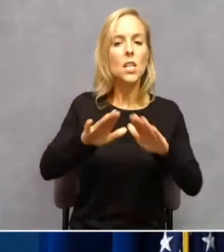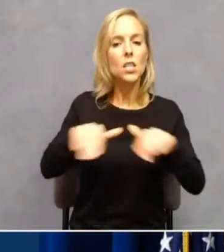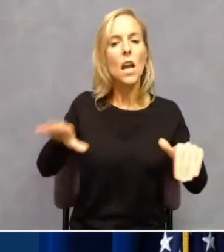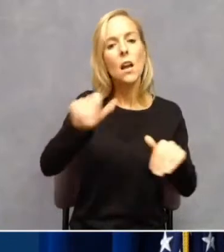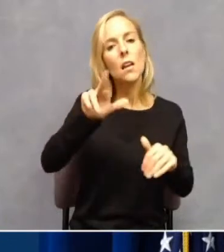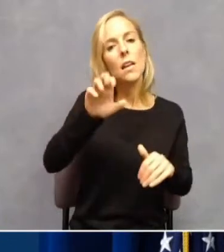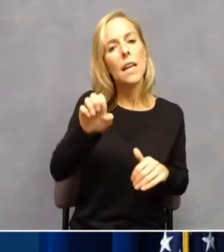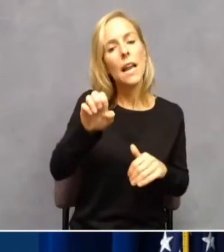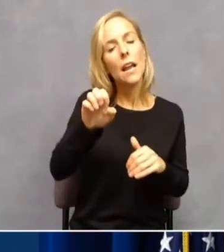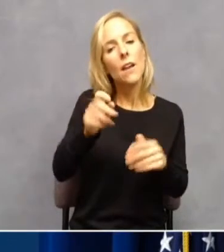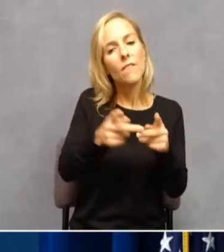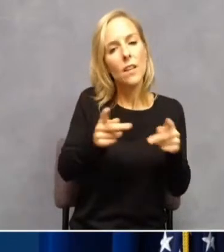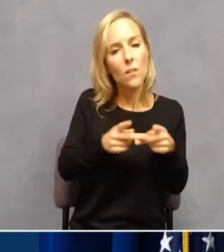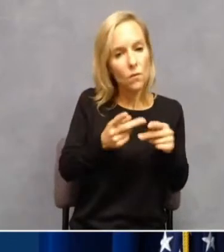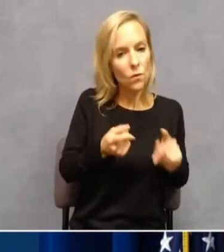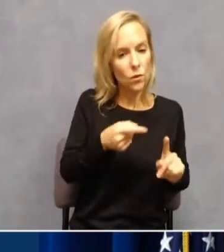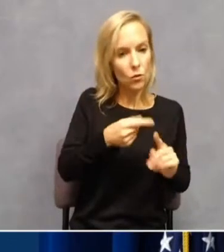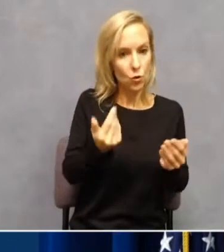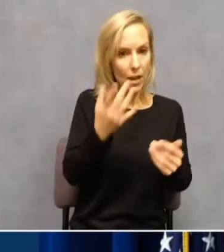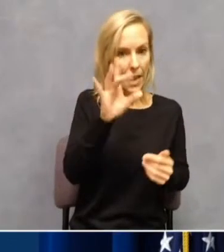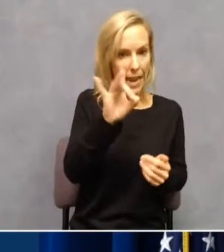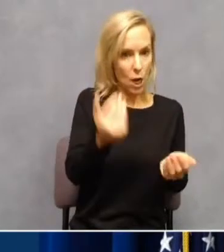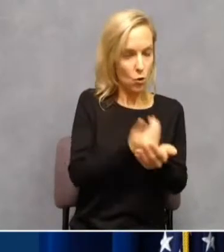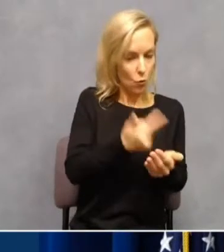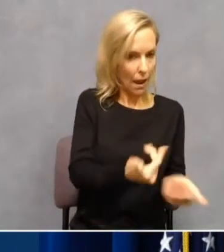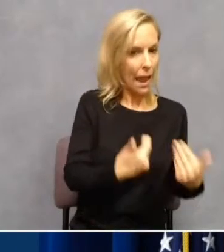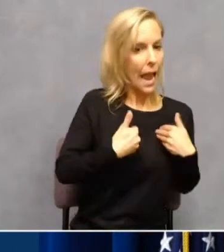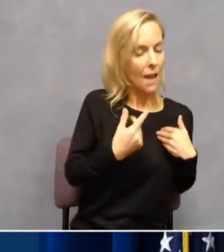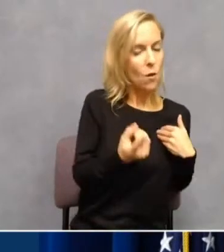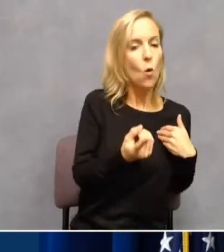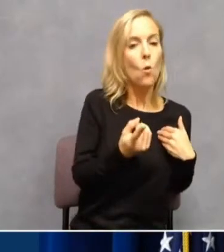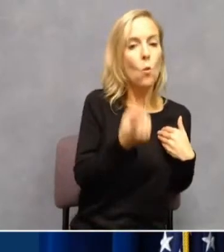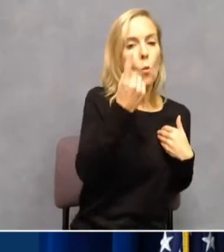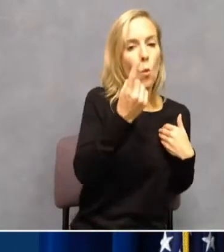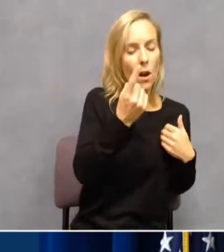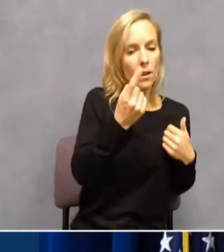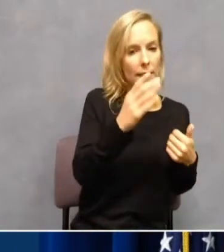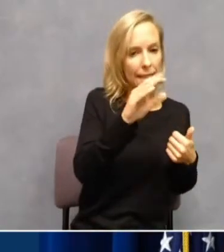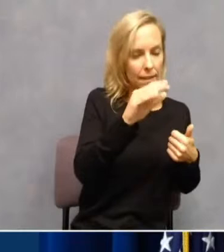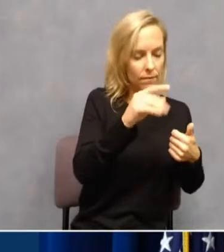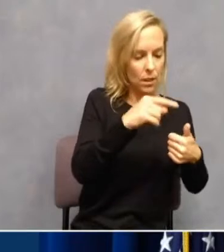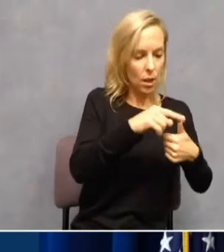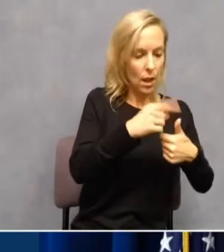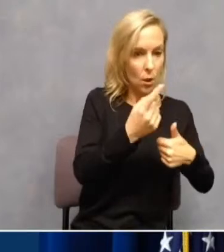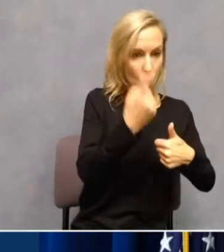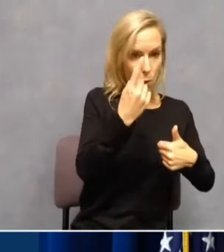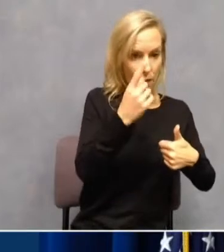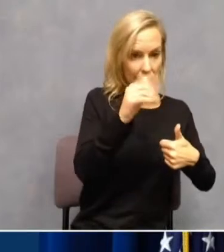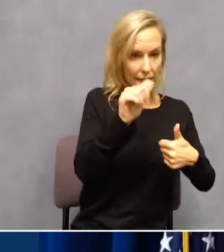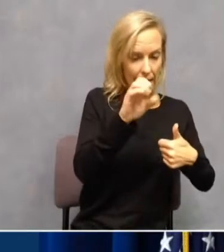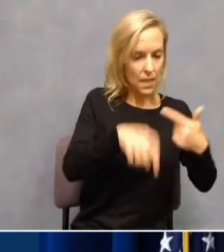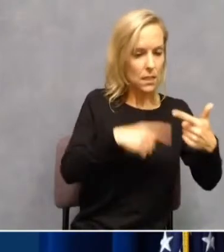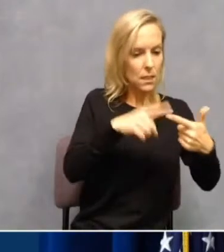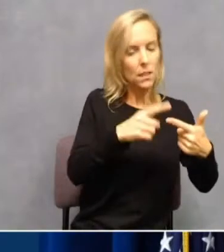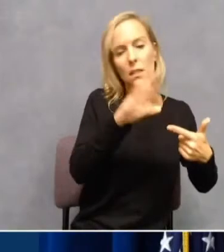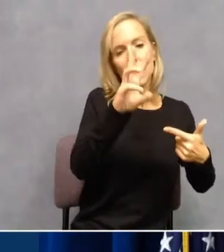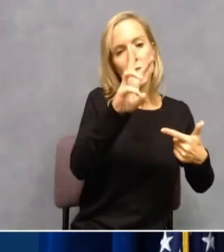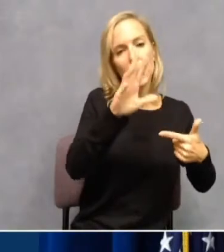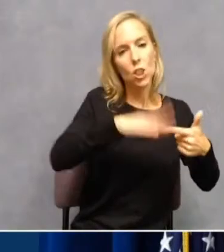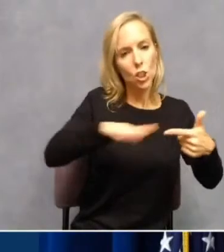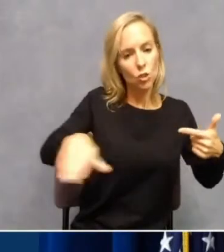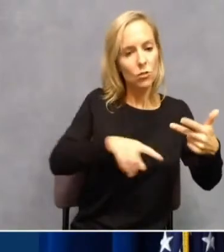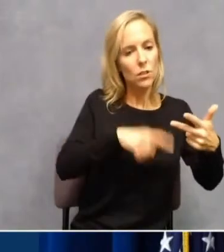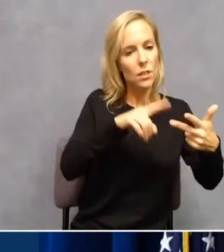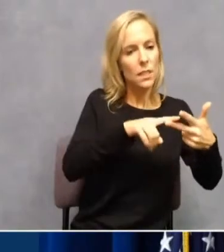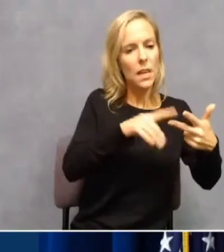1 positive case, 6 new staff, and 3 new children have tested positive. I think next up is